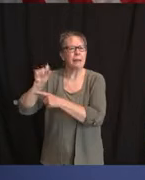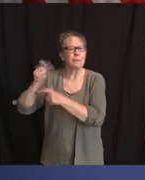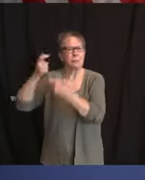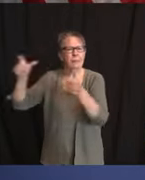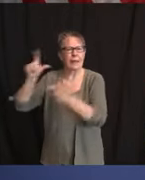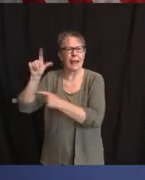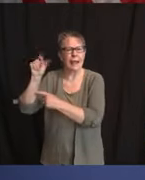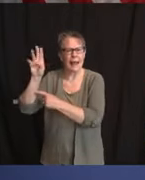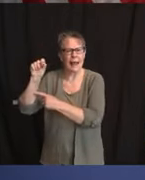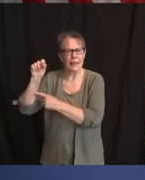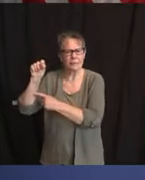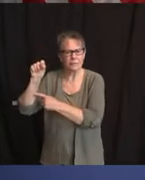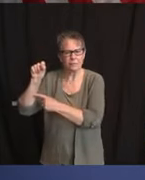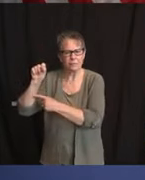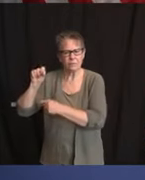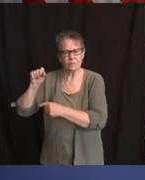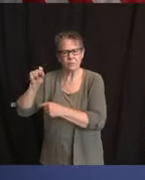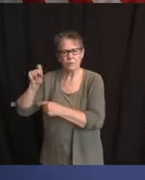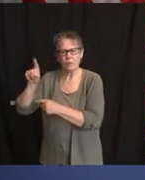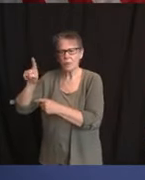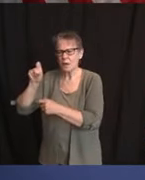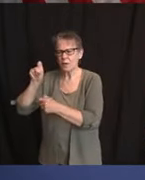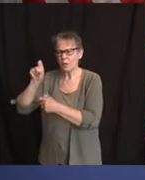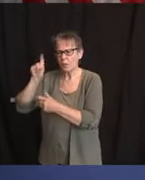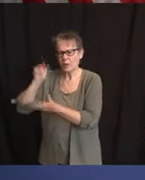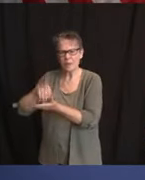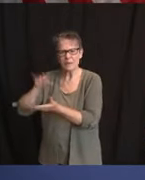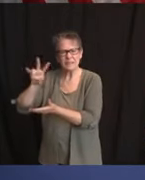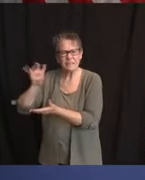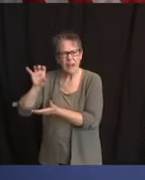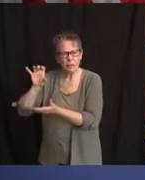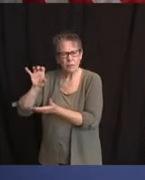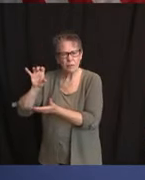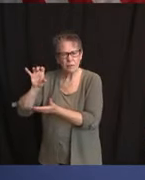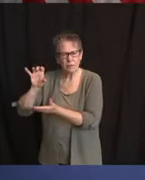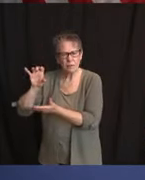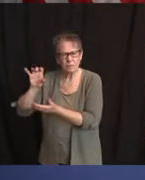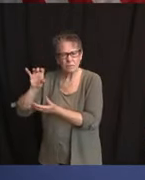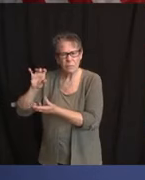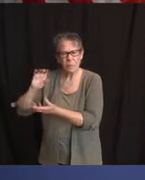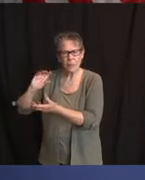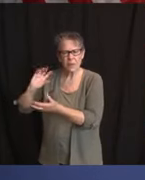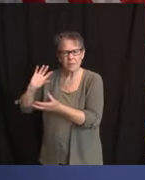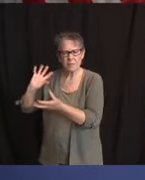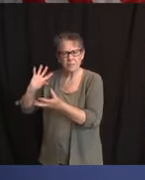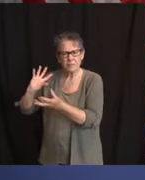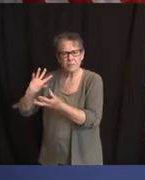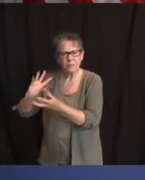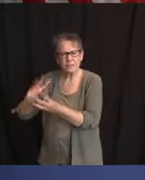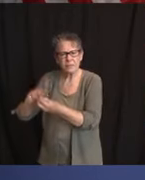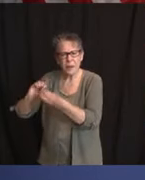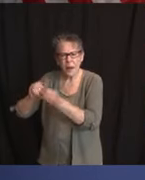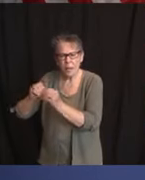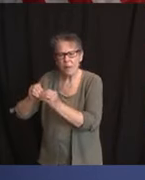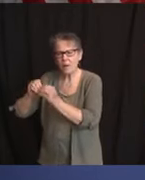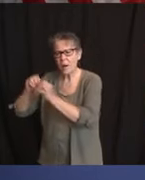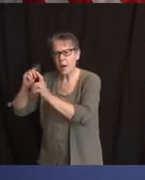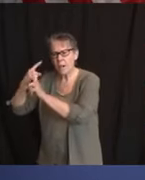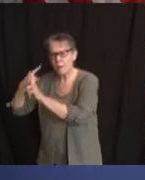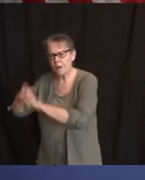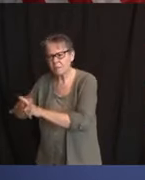difference of 30,000 between the total number you're reporting and the total number of positives from major labs. Can you explain the